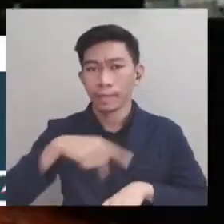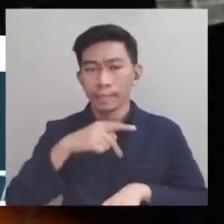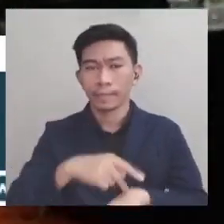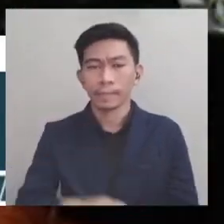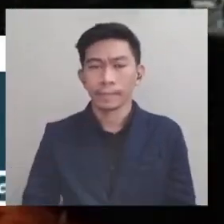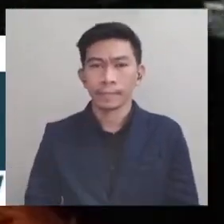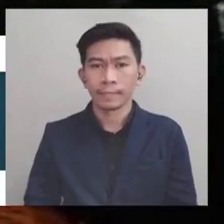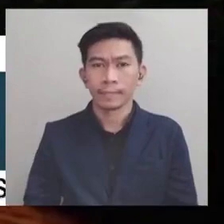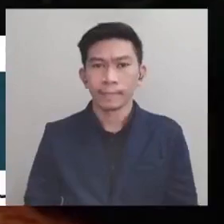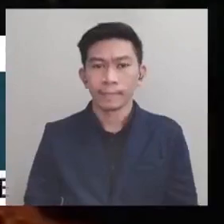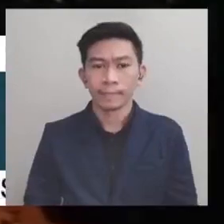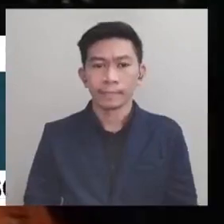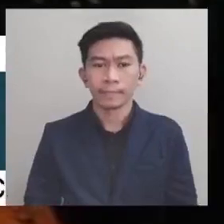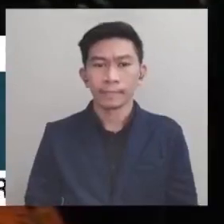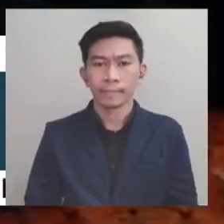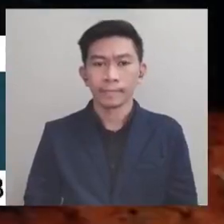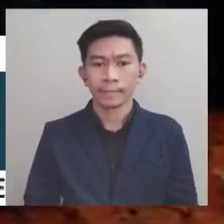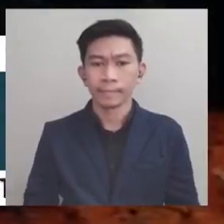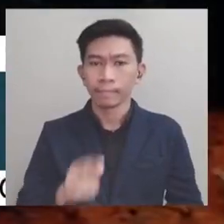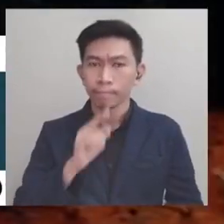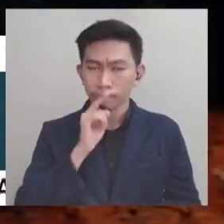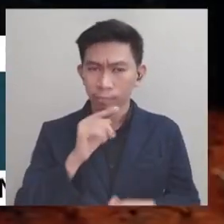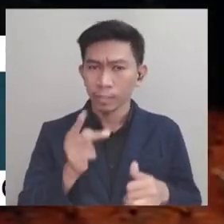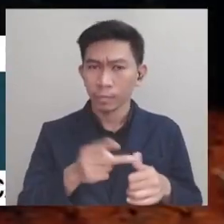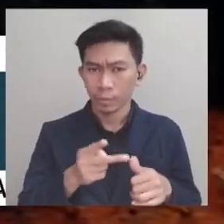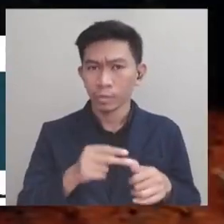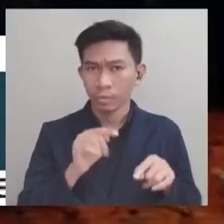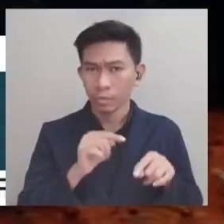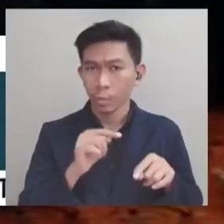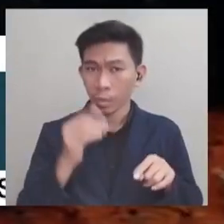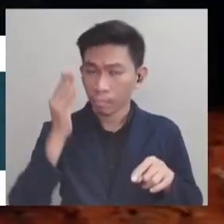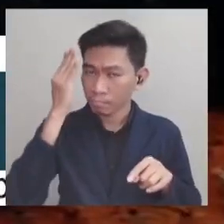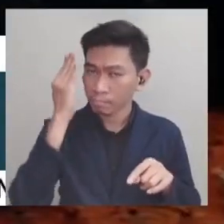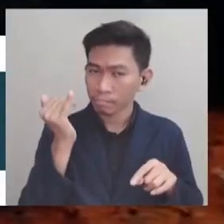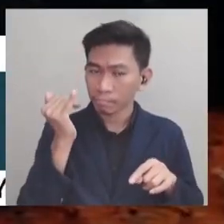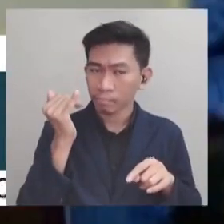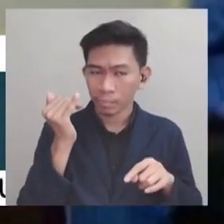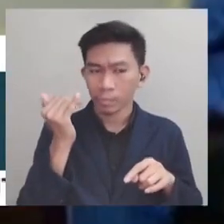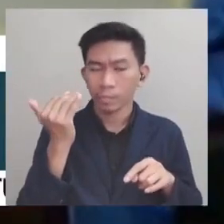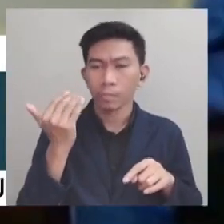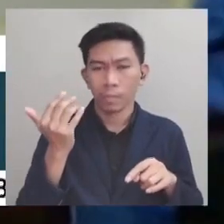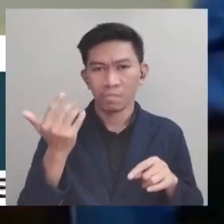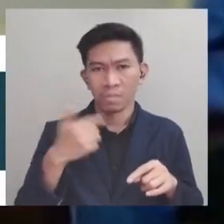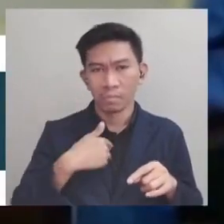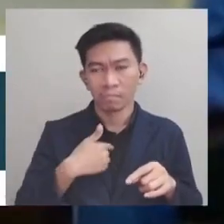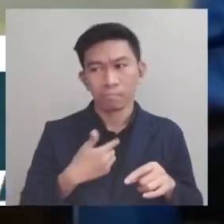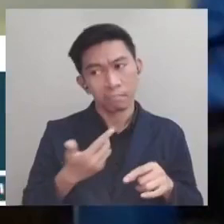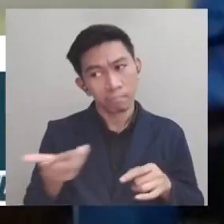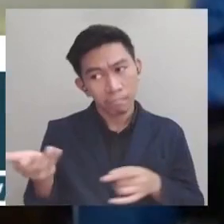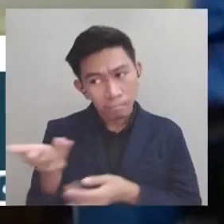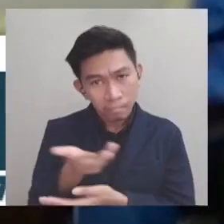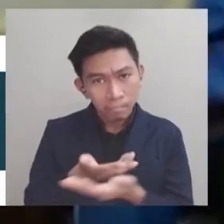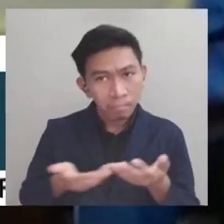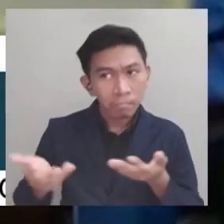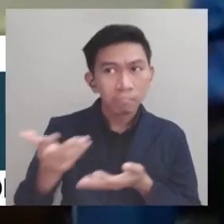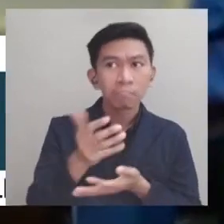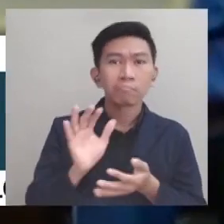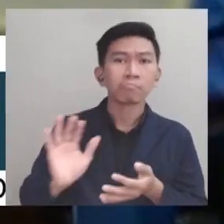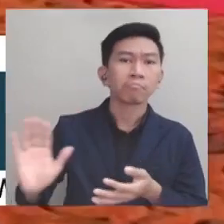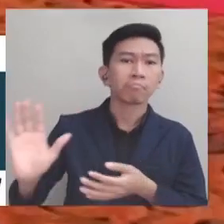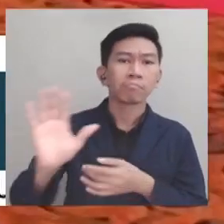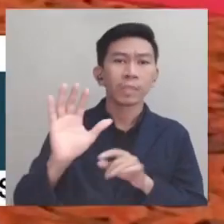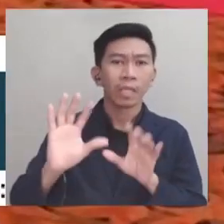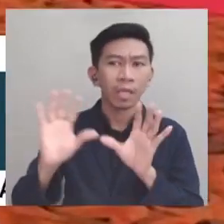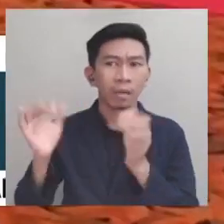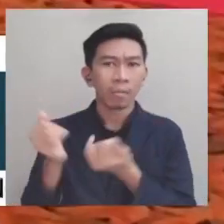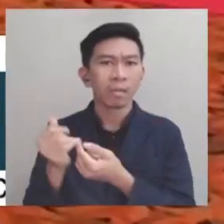gave this a particular priority because we, upon listening to our prospective investors, this was one